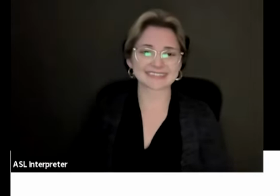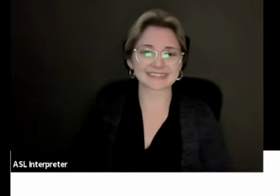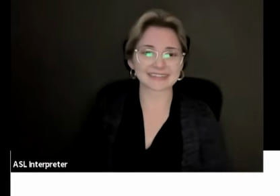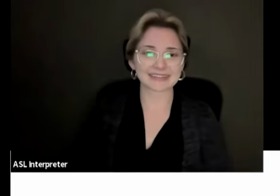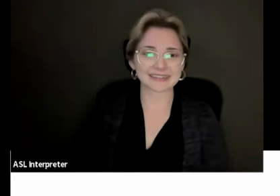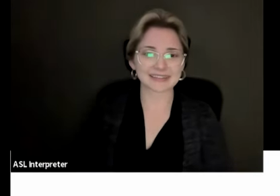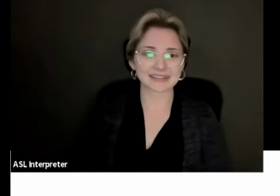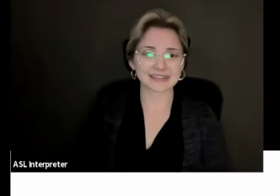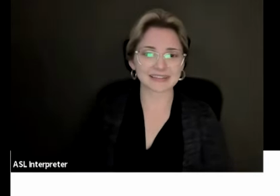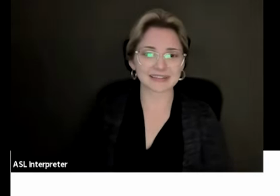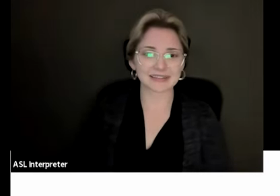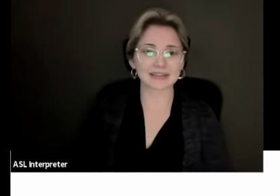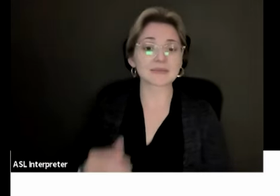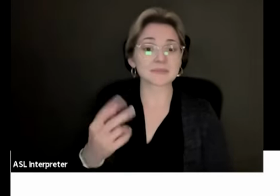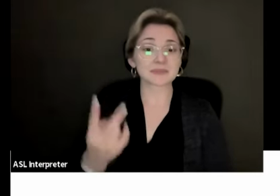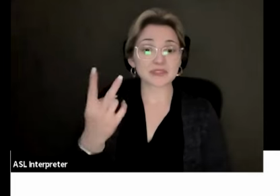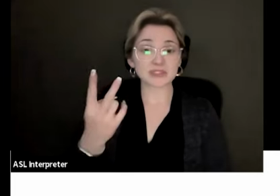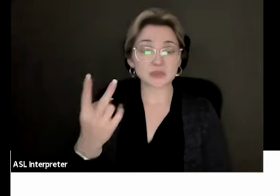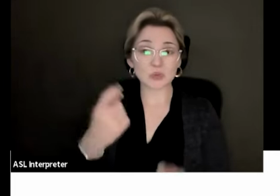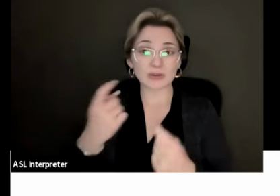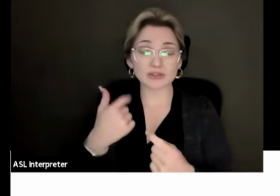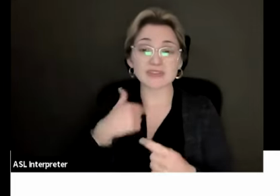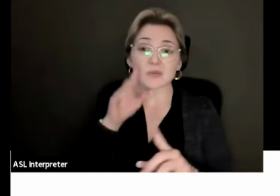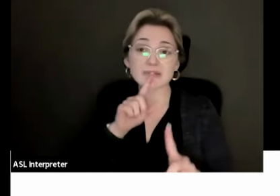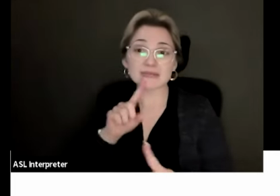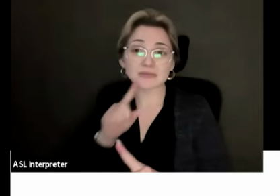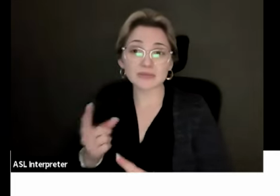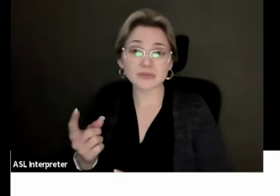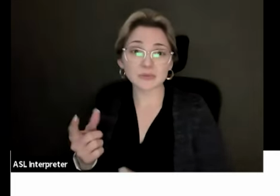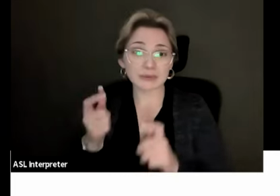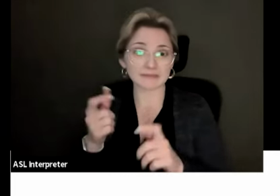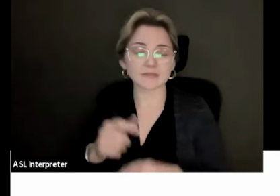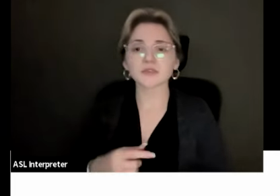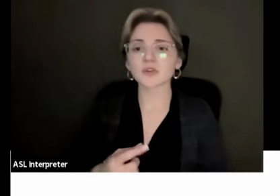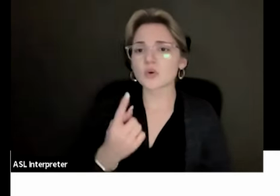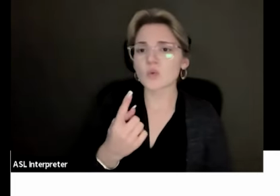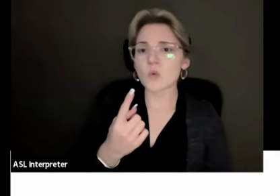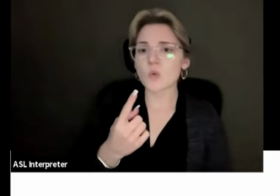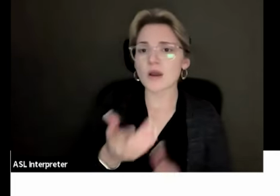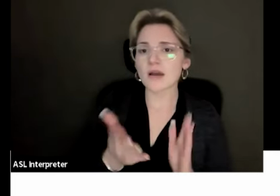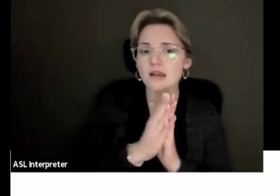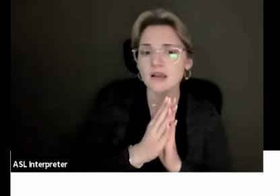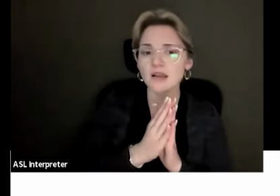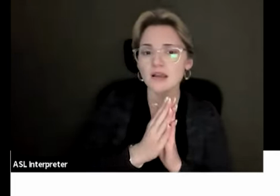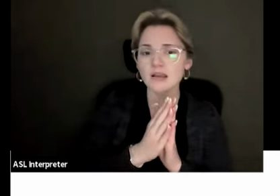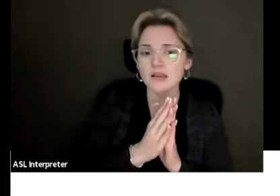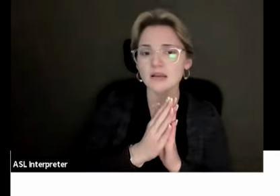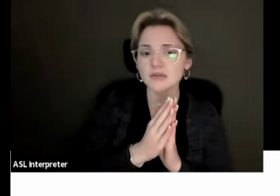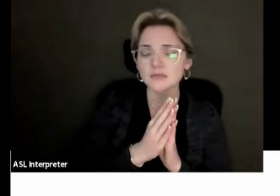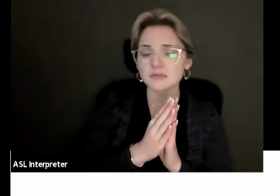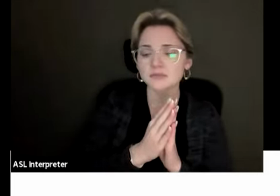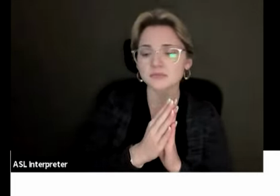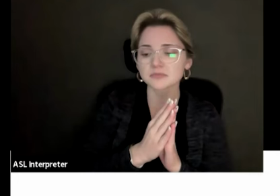And then I said 2 questions I can answer quickly. So one was in regards to survivors only having to say I qualify for protections and not having